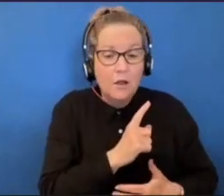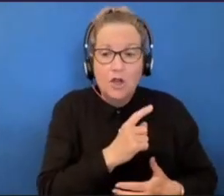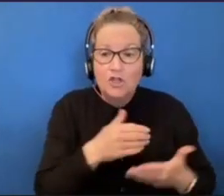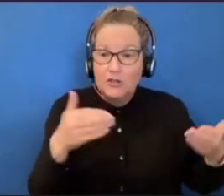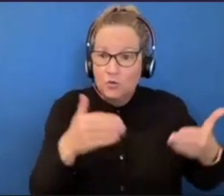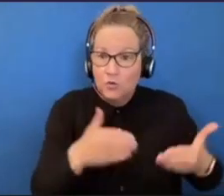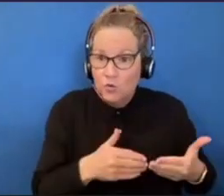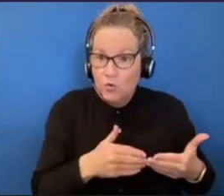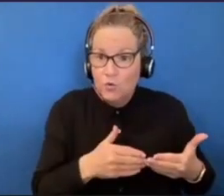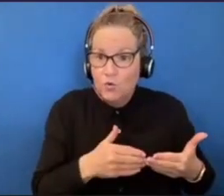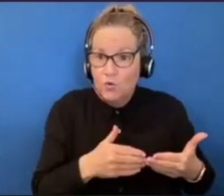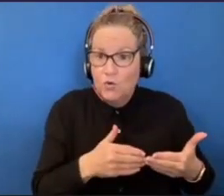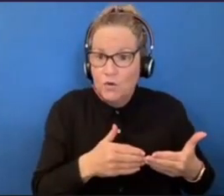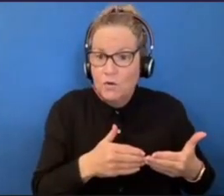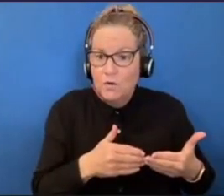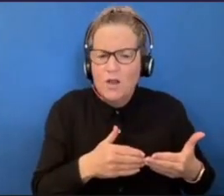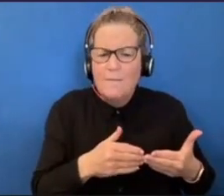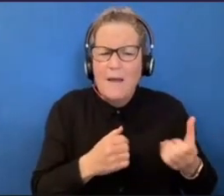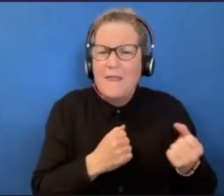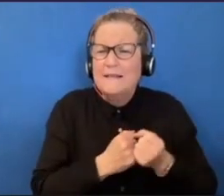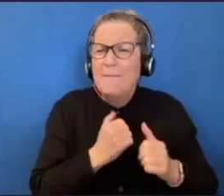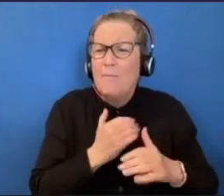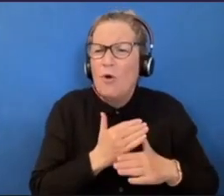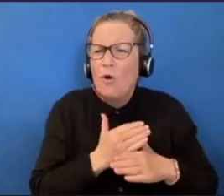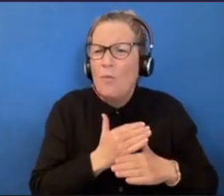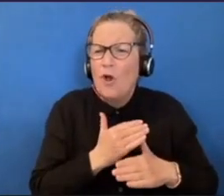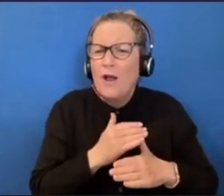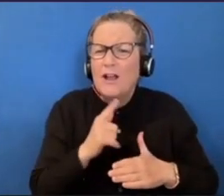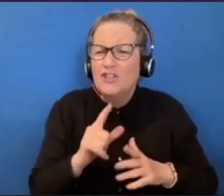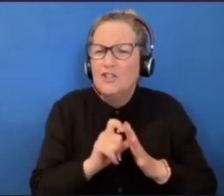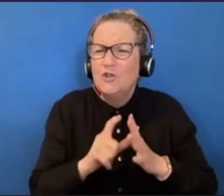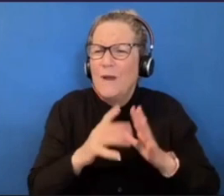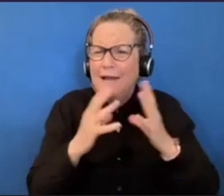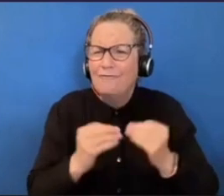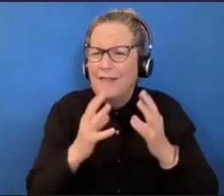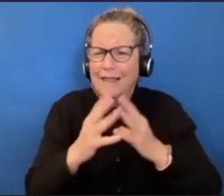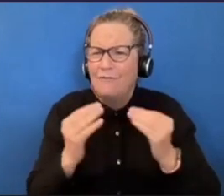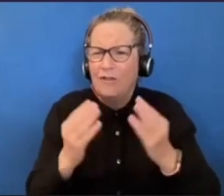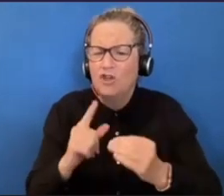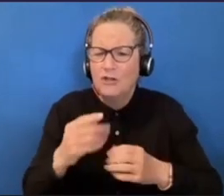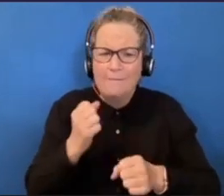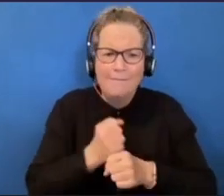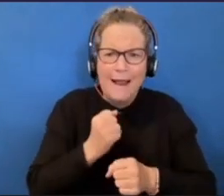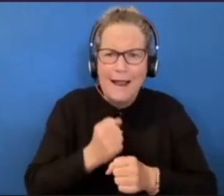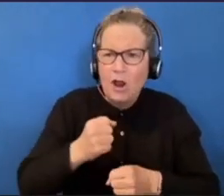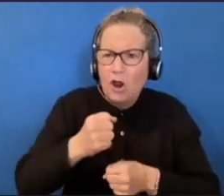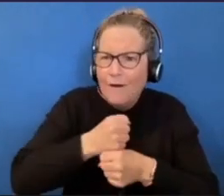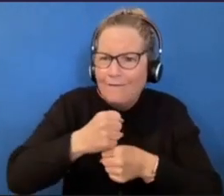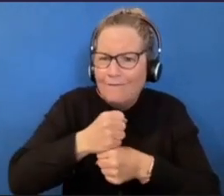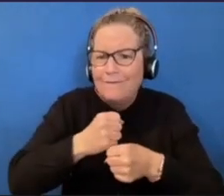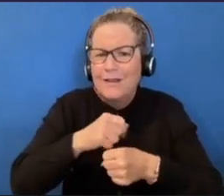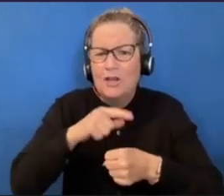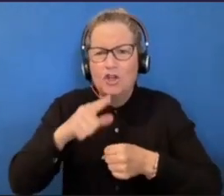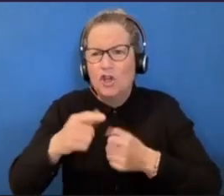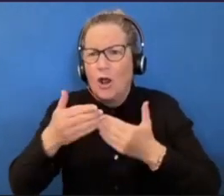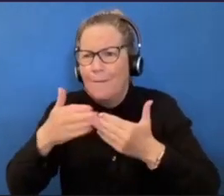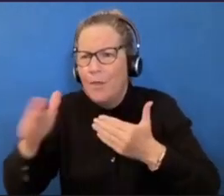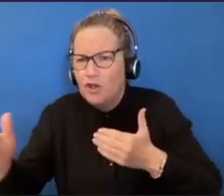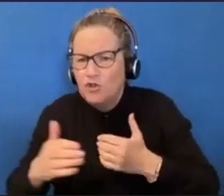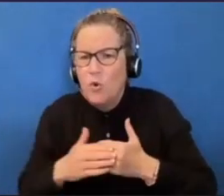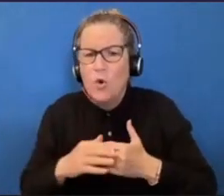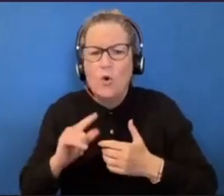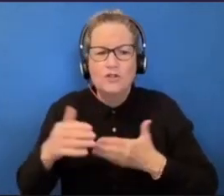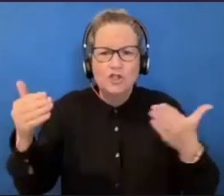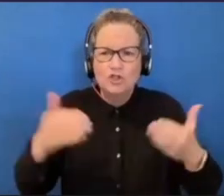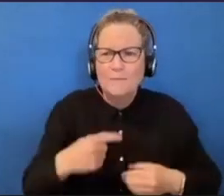me if I wanted coffee. She didn't reply, and the supporter hastily then asked me herself and went and made coffee and brought